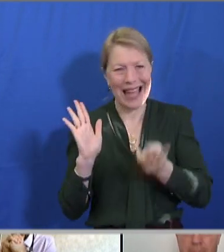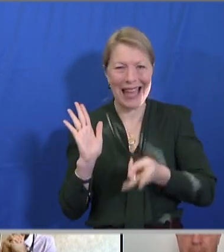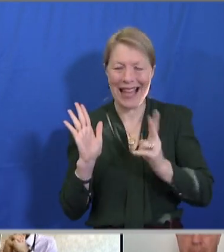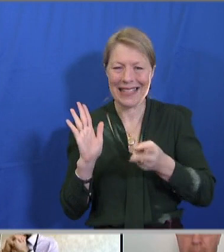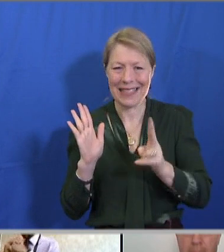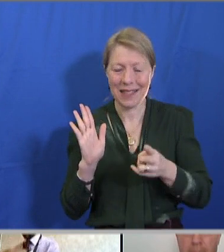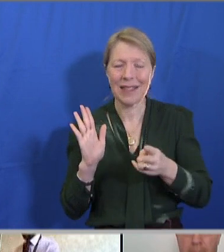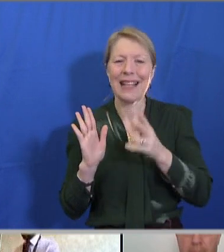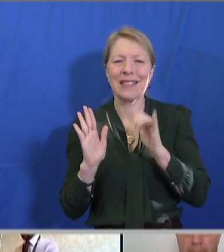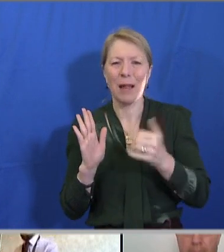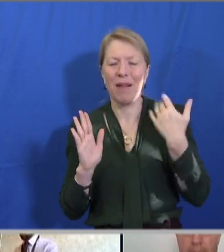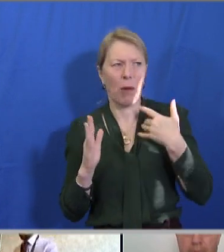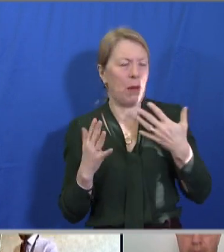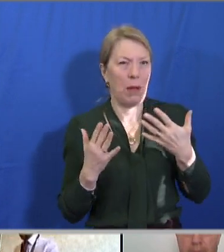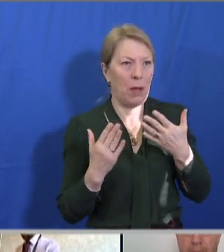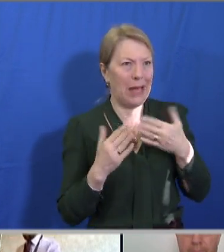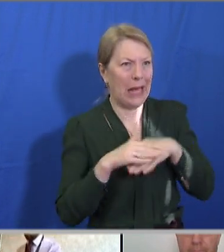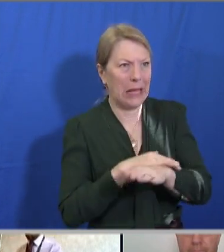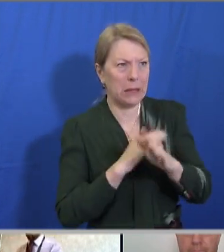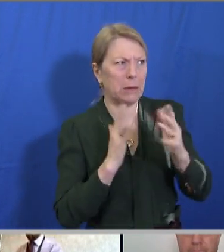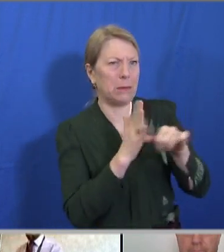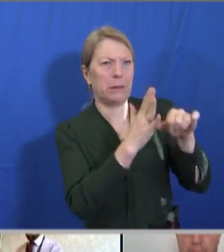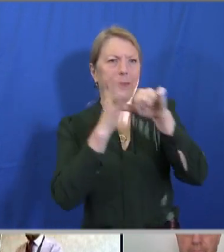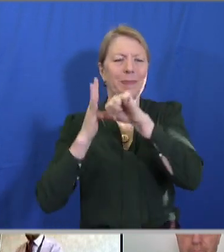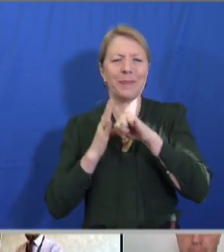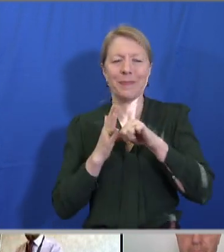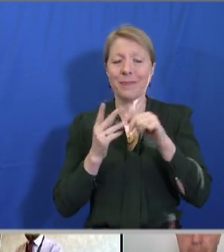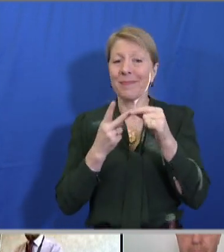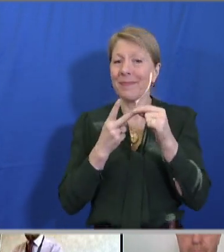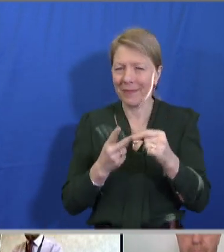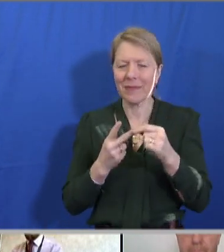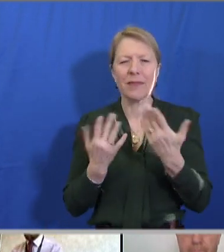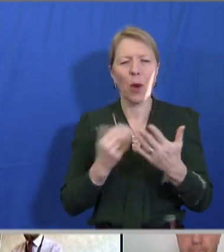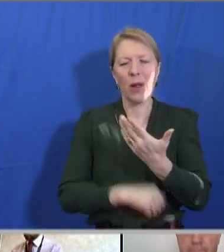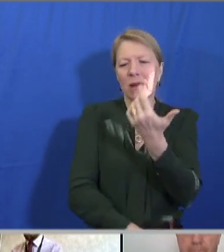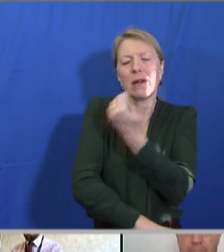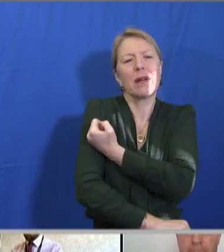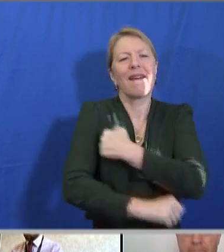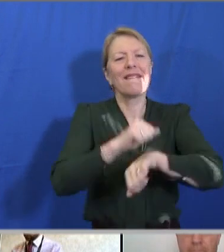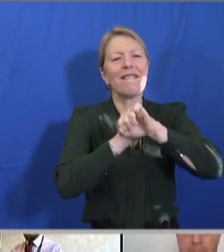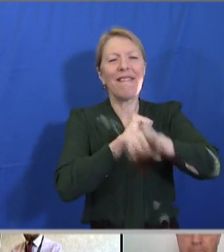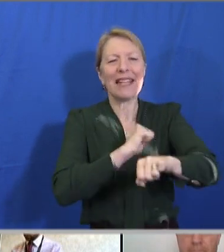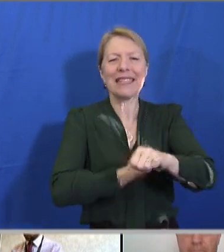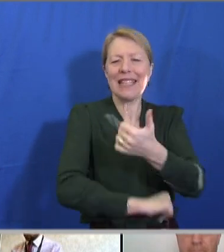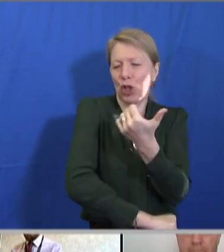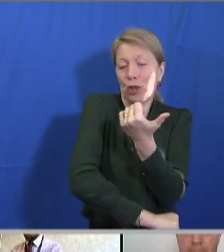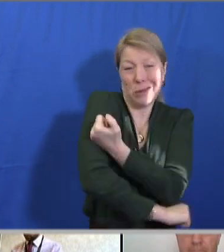also the work that we have to do to make sure vaccination and those other support measures are accessible to everyone as well.